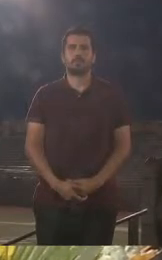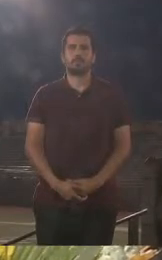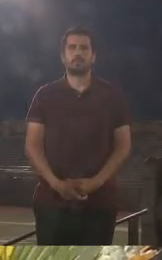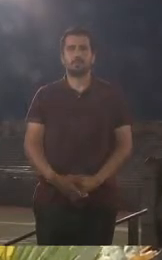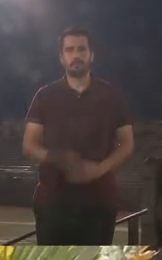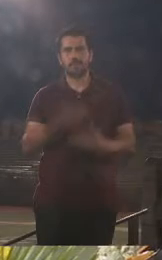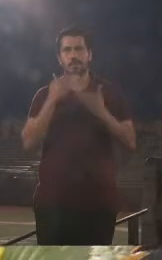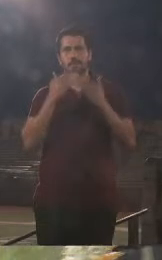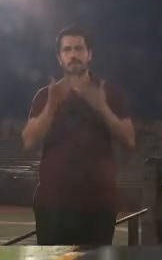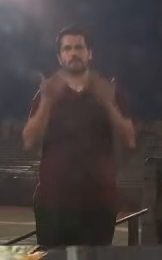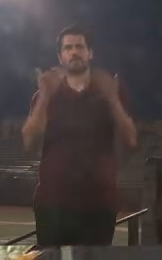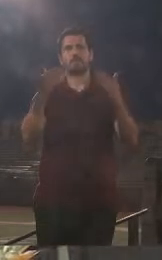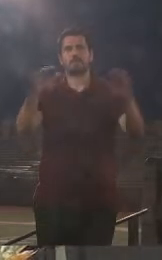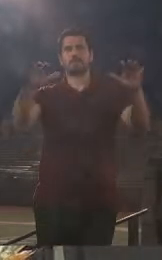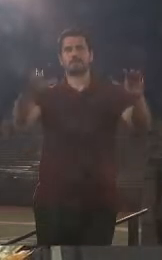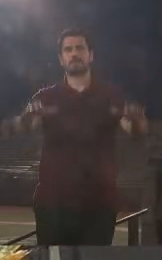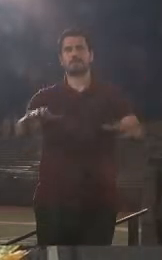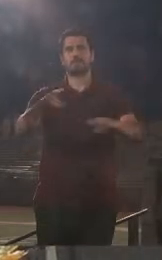Thank you. You may be seated.